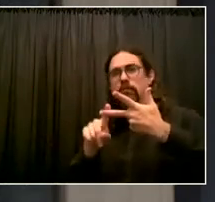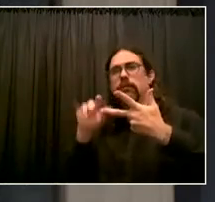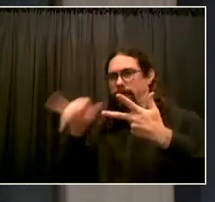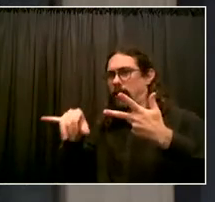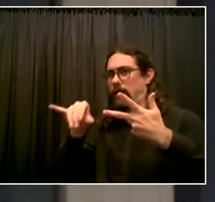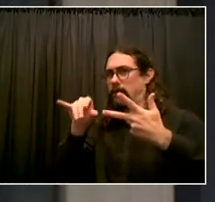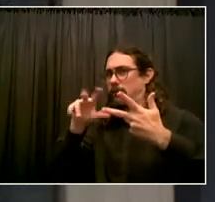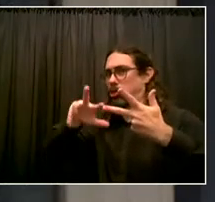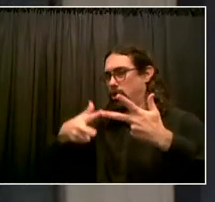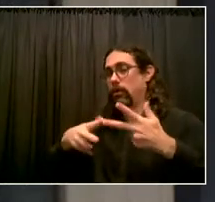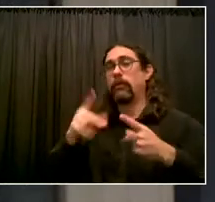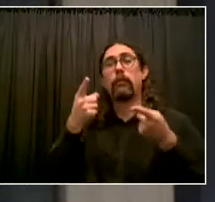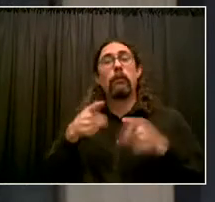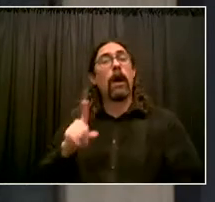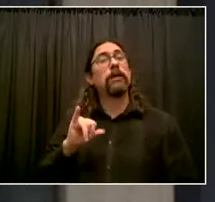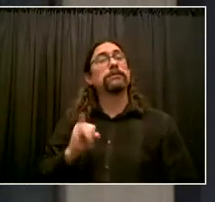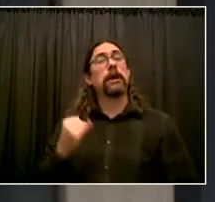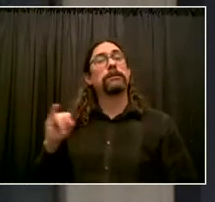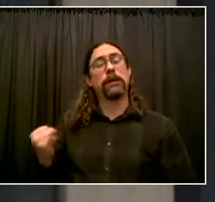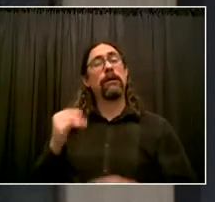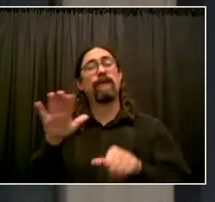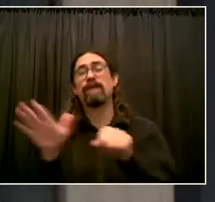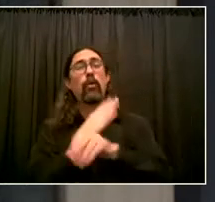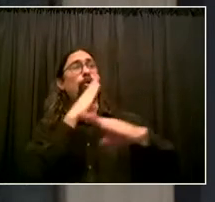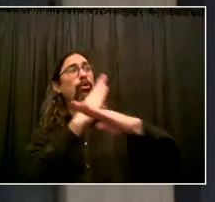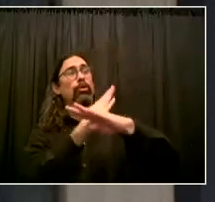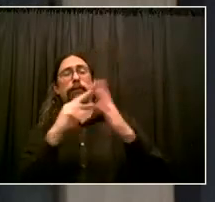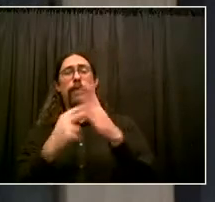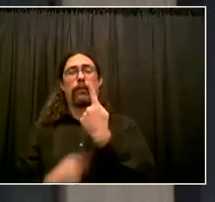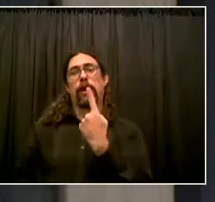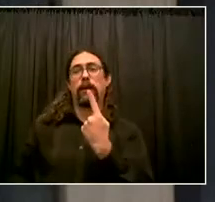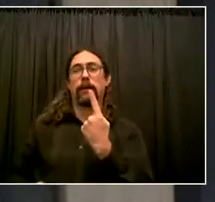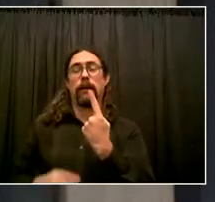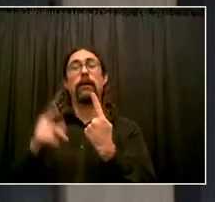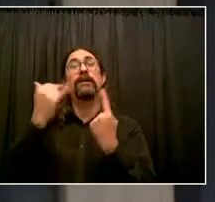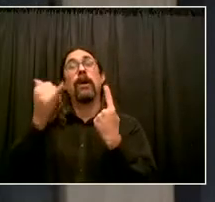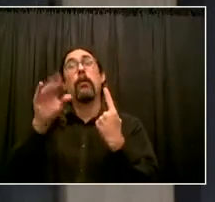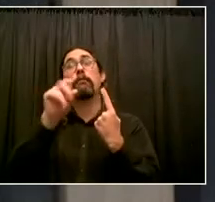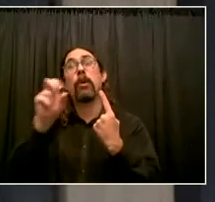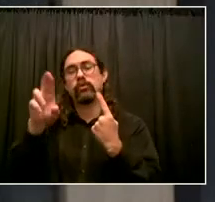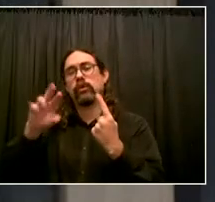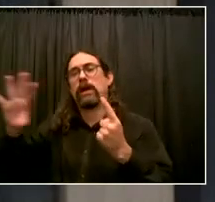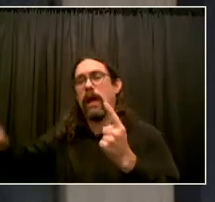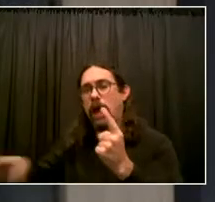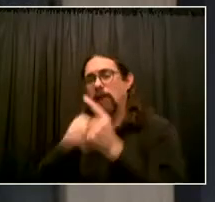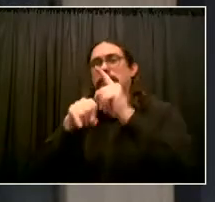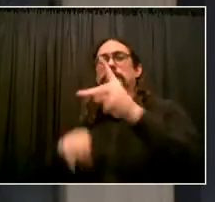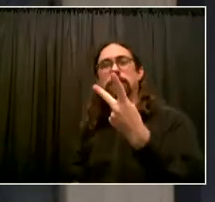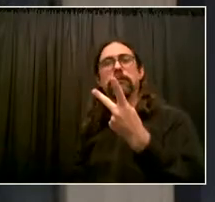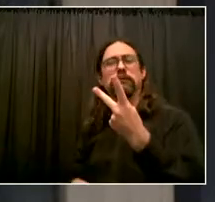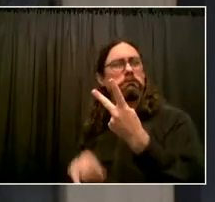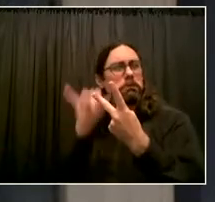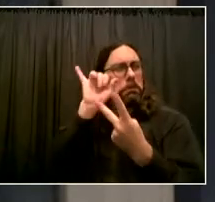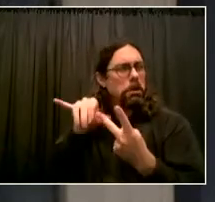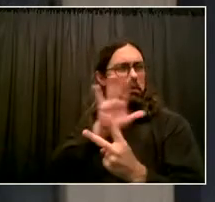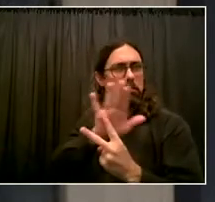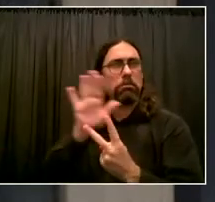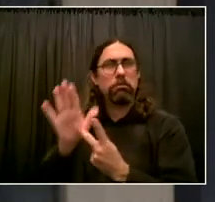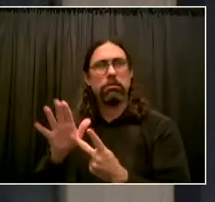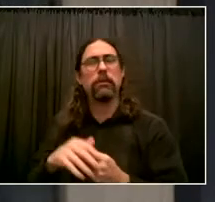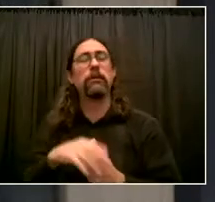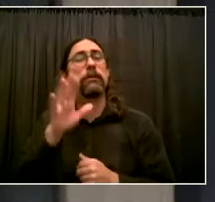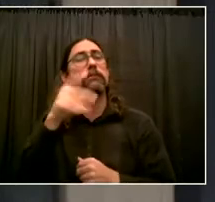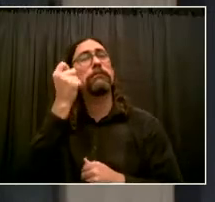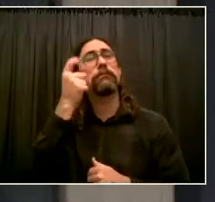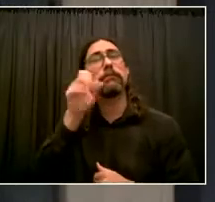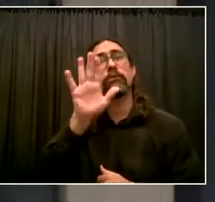also eligible for a booster if you receive Moderna or Pfizer at least 6 months ago and are in one of these